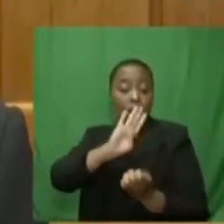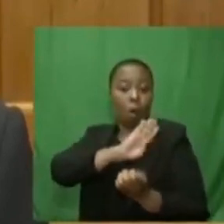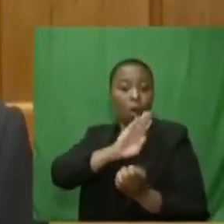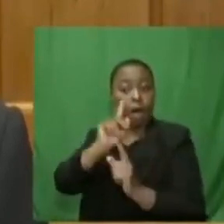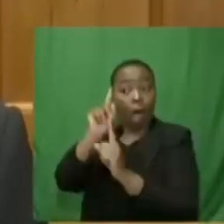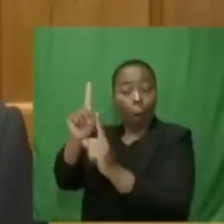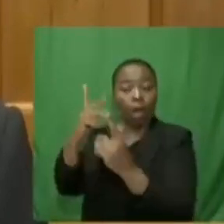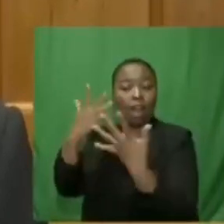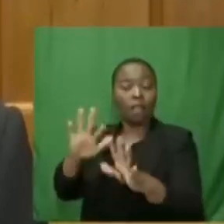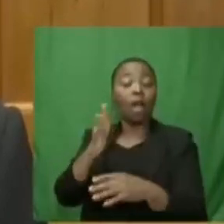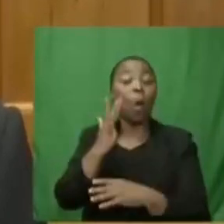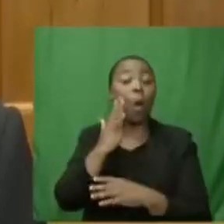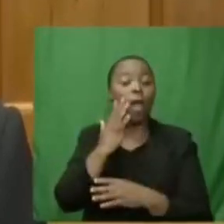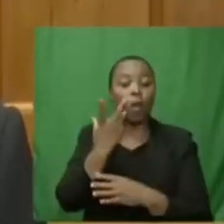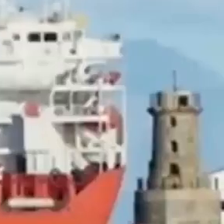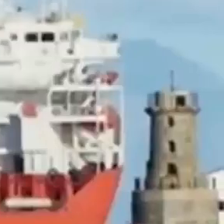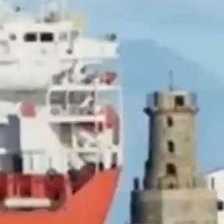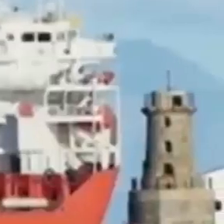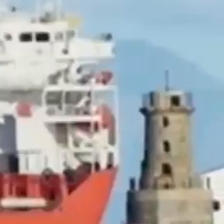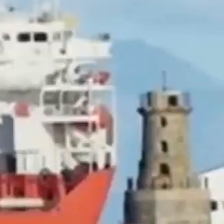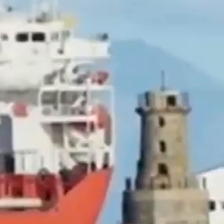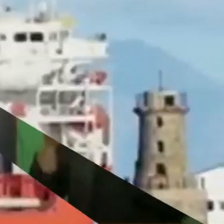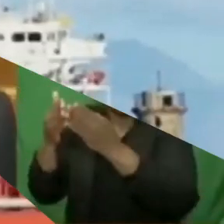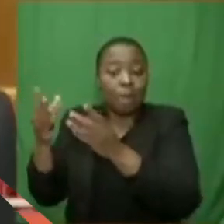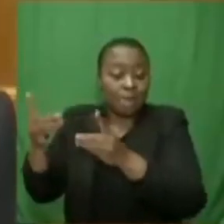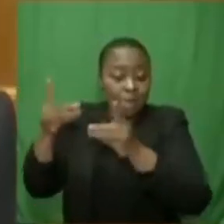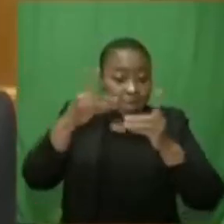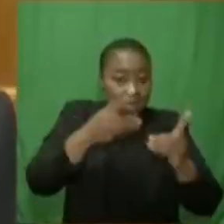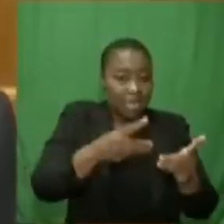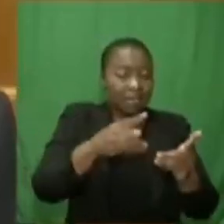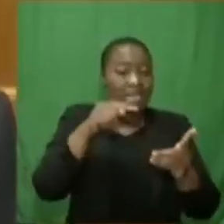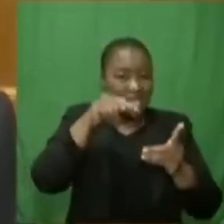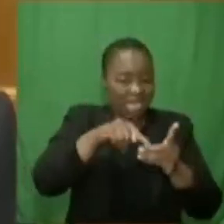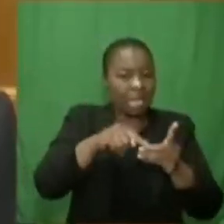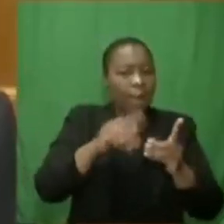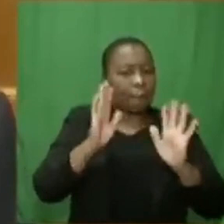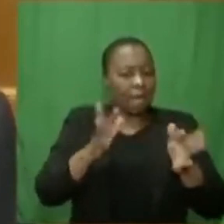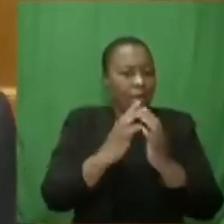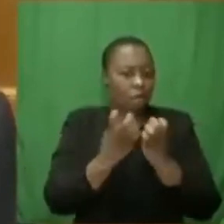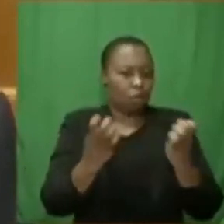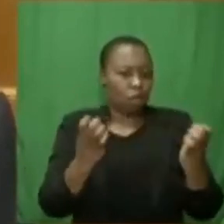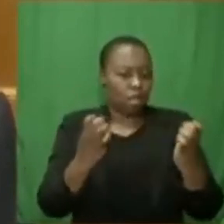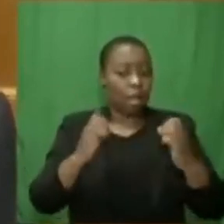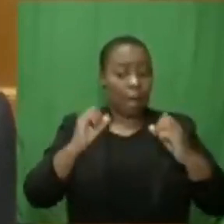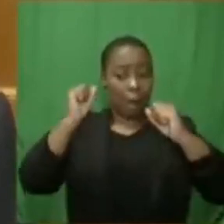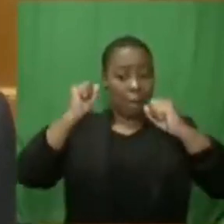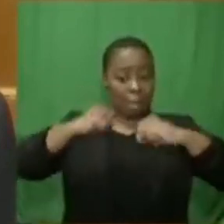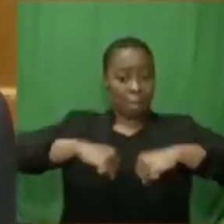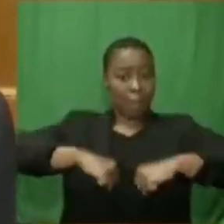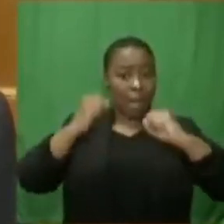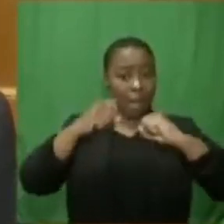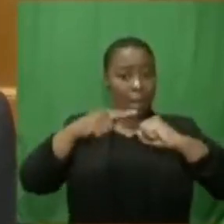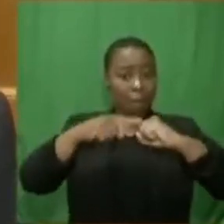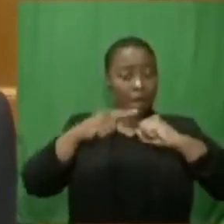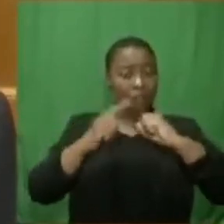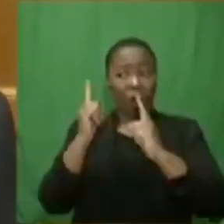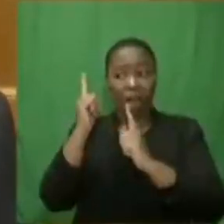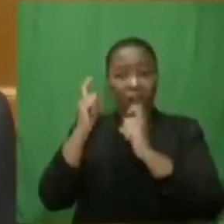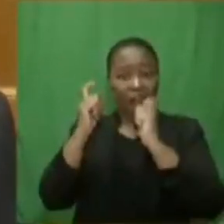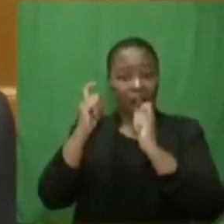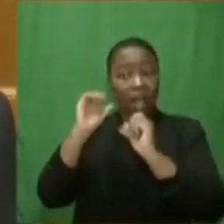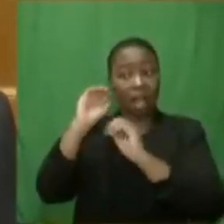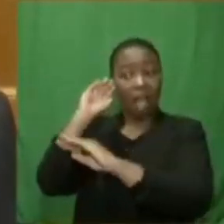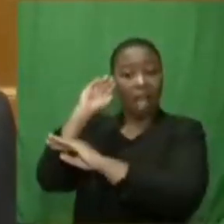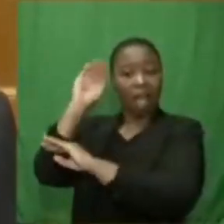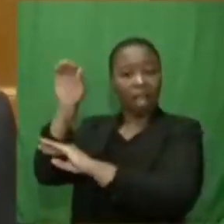in 2018 by AMSCO. No permit was issued for the export of arms,